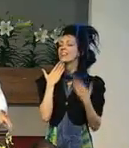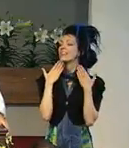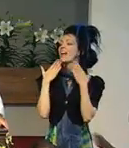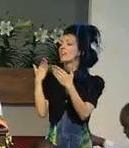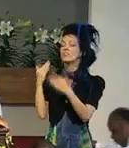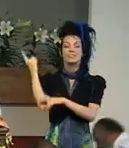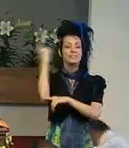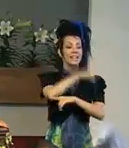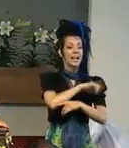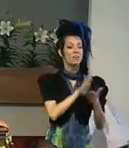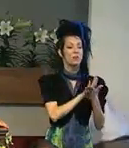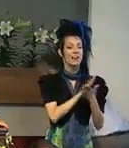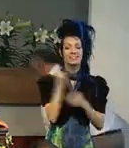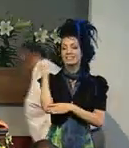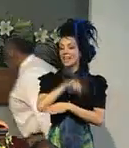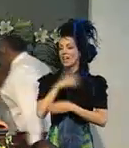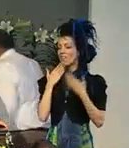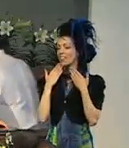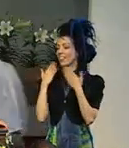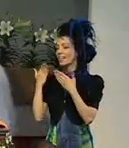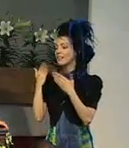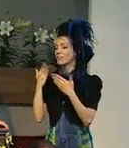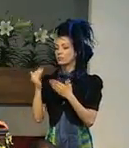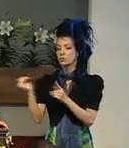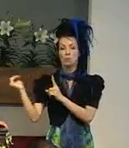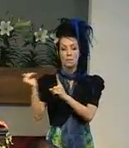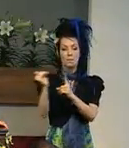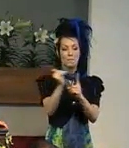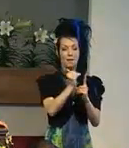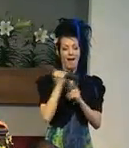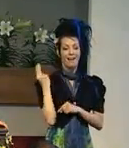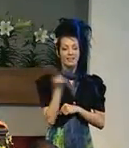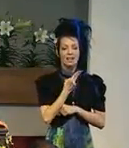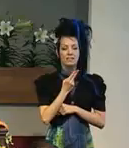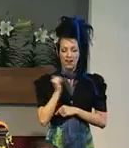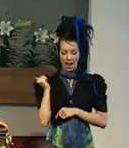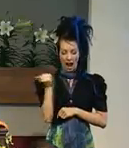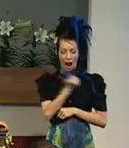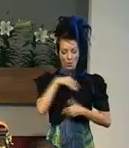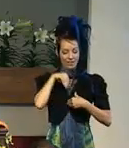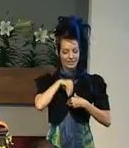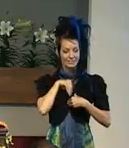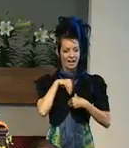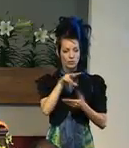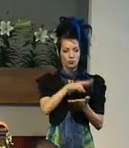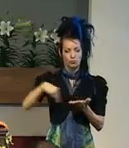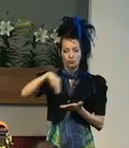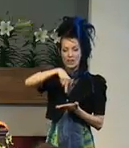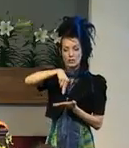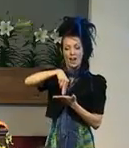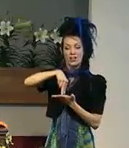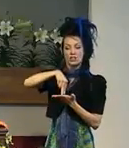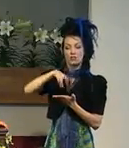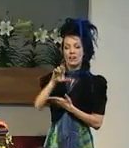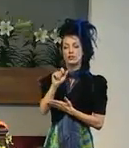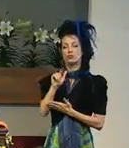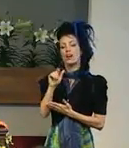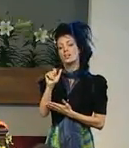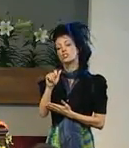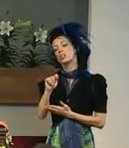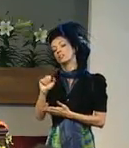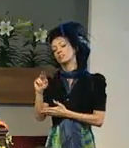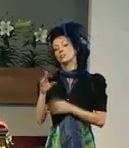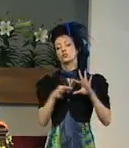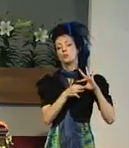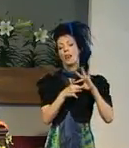a day of thanksgiving. It's a day to remind us of our own resurrections and our own lives, to be in